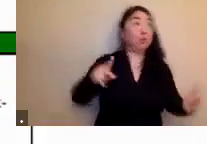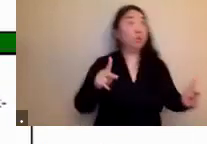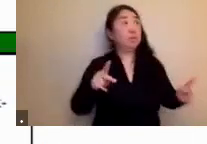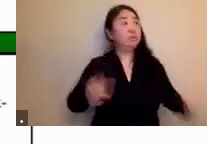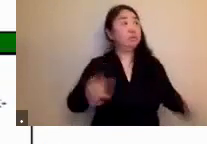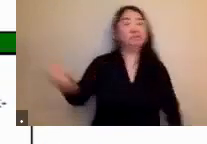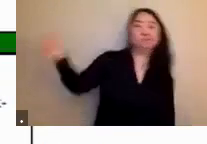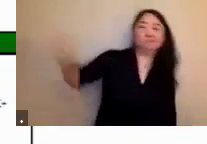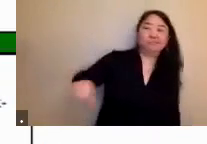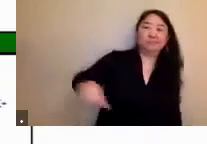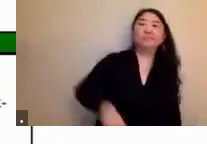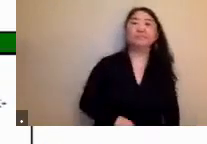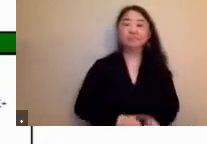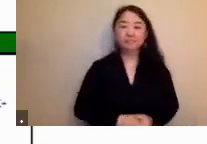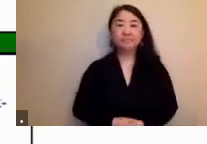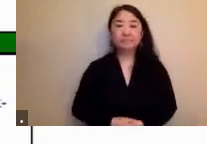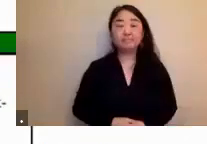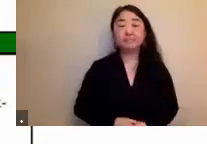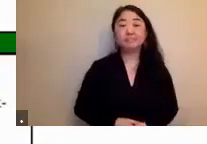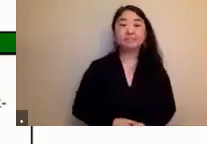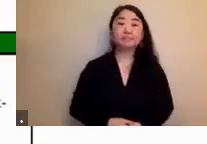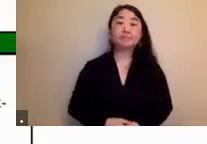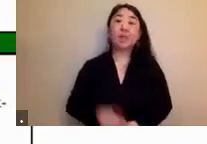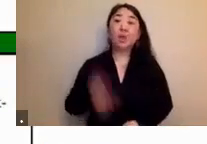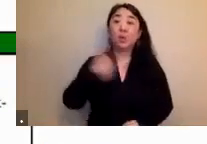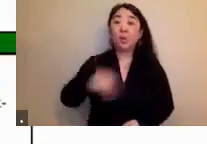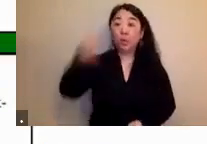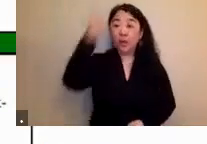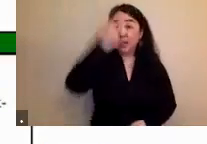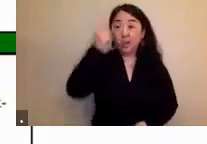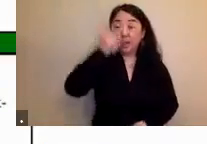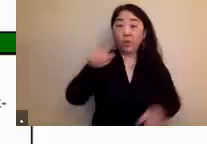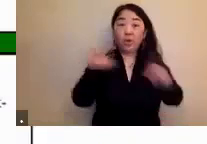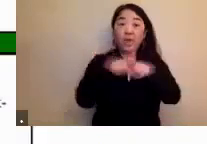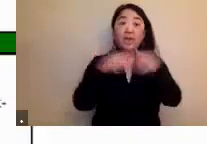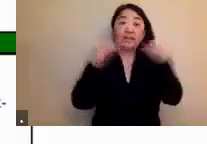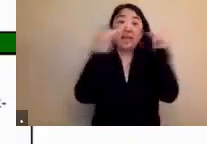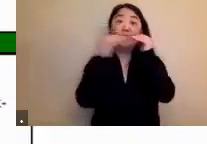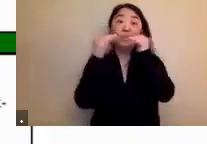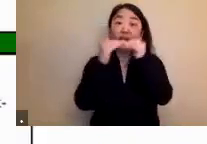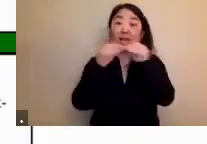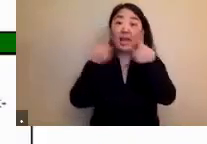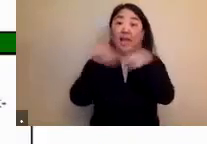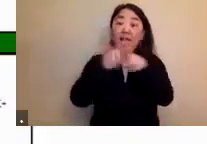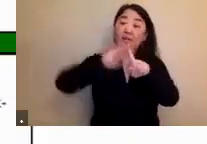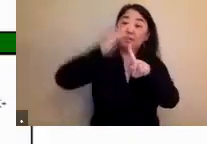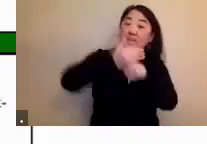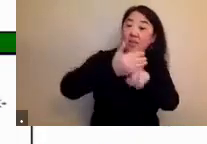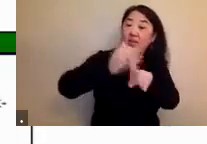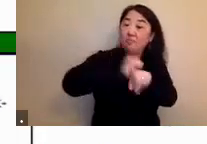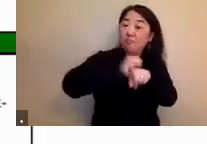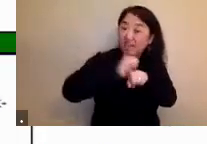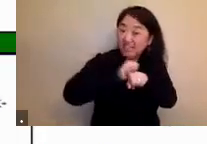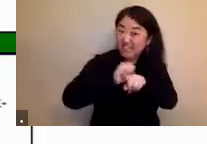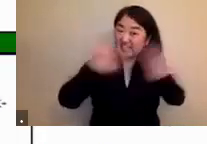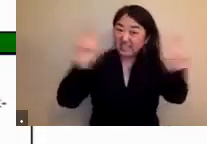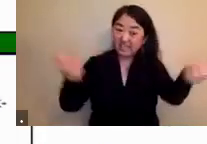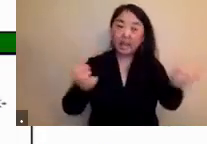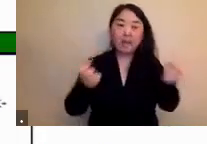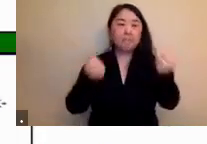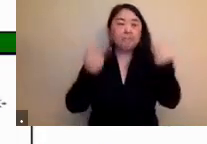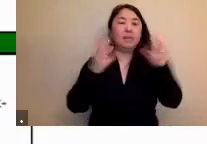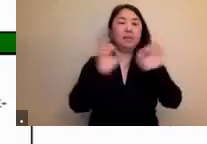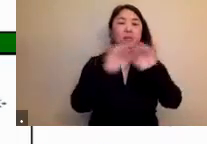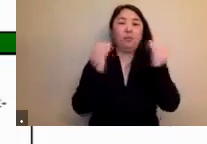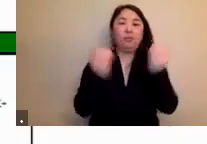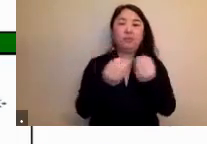So as we look at equity as a practice, many organizations have looked at how